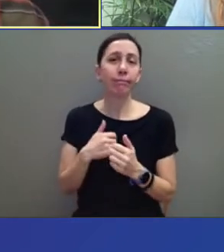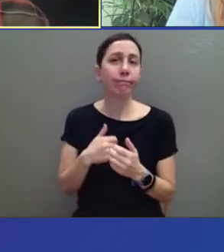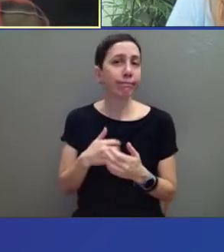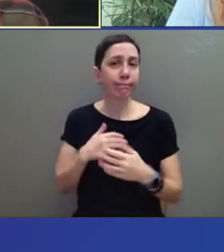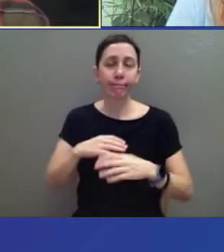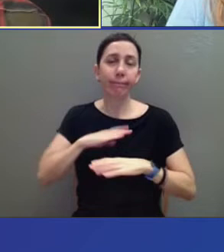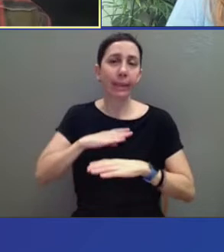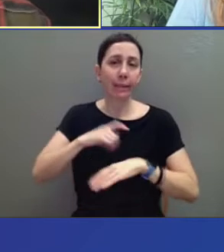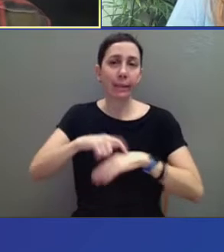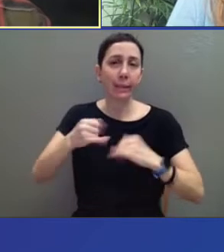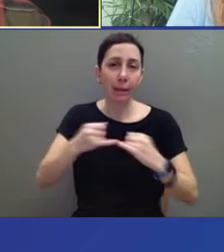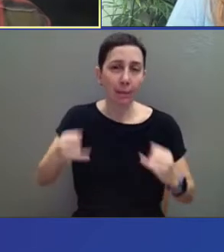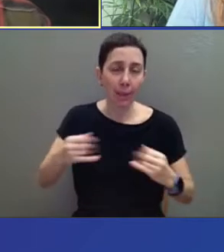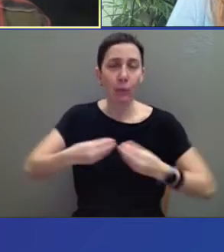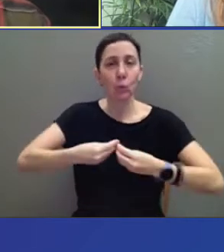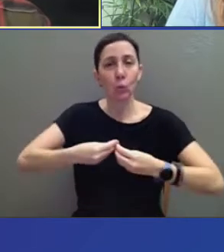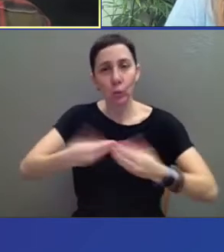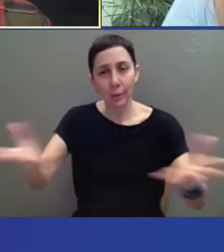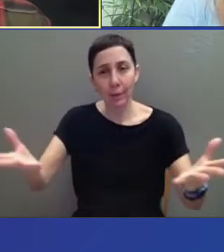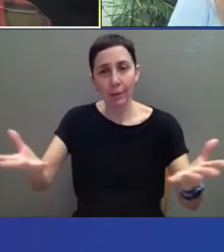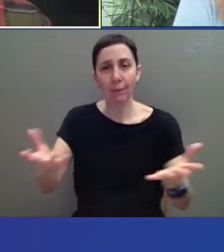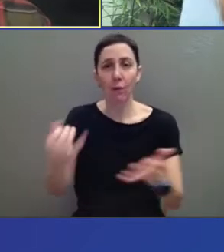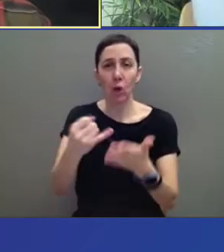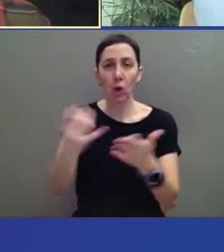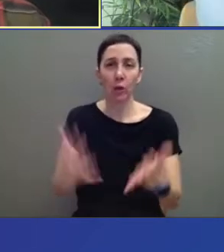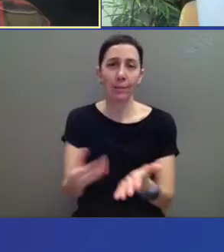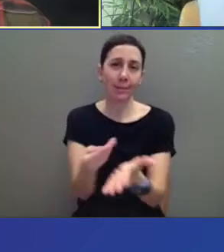hands of artists.